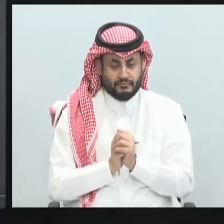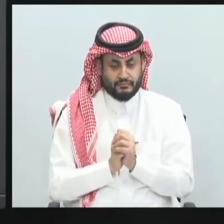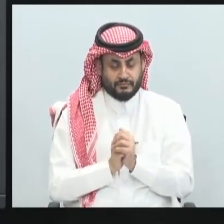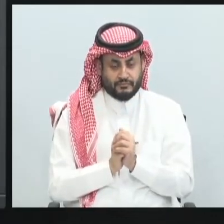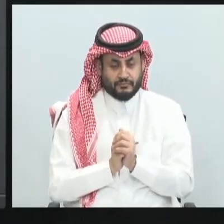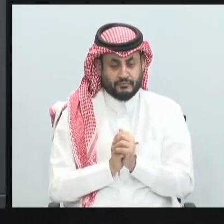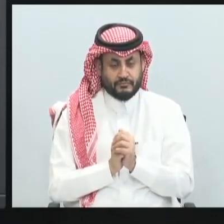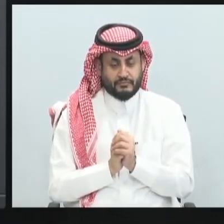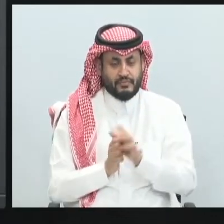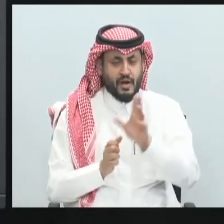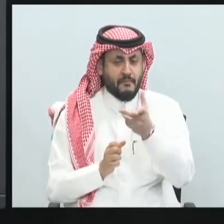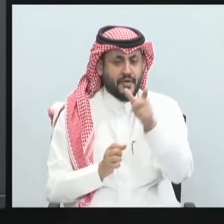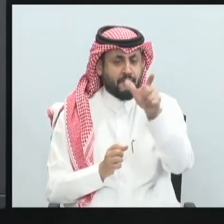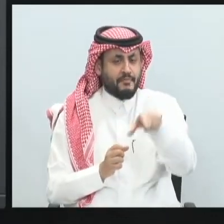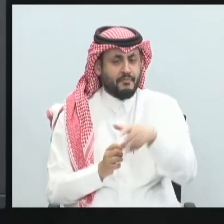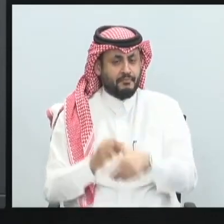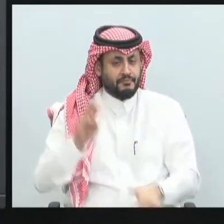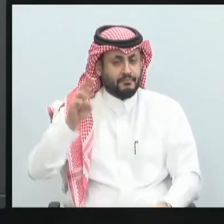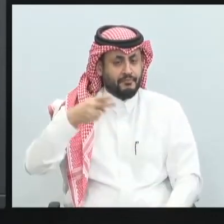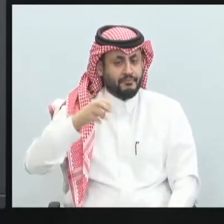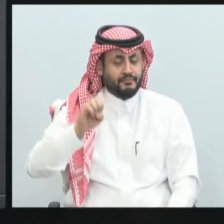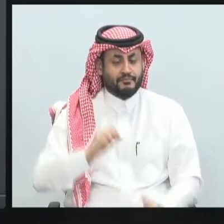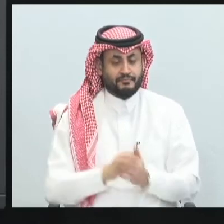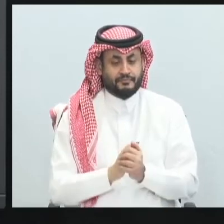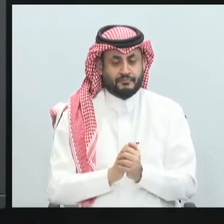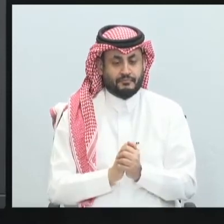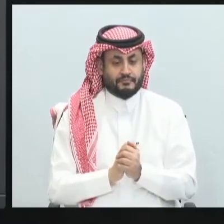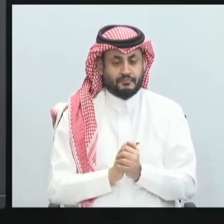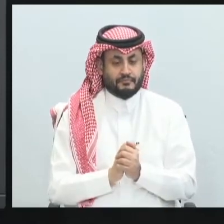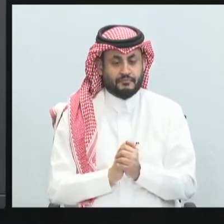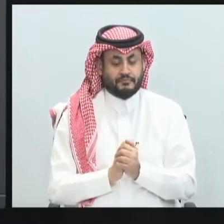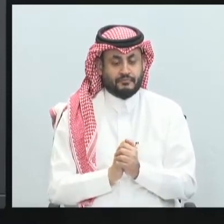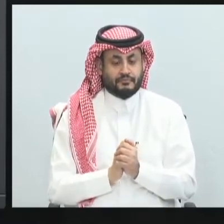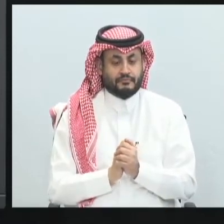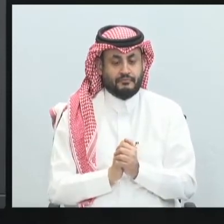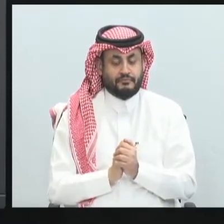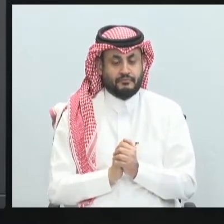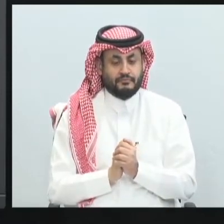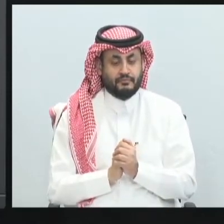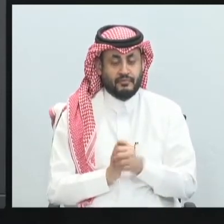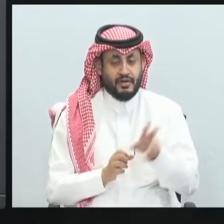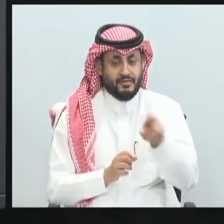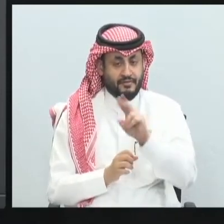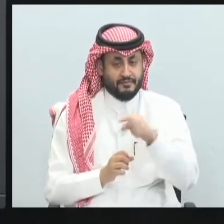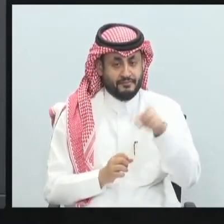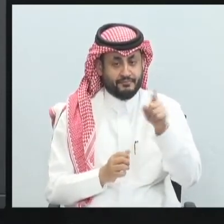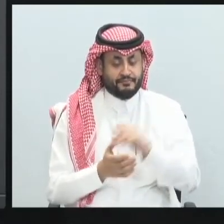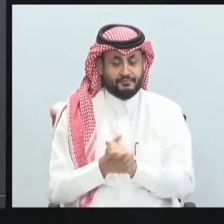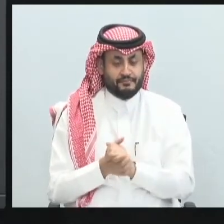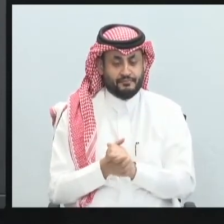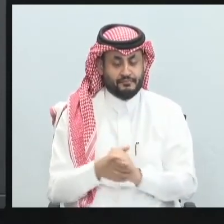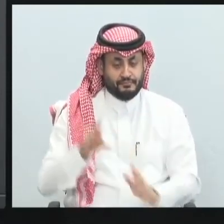Okay, so who is. Okay, so who's or who is. Both are correct. So you